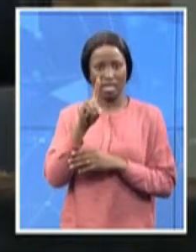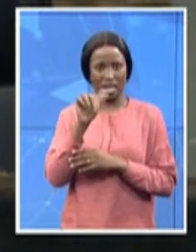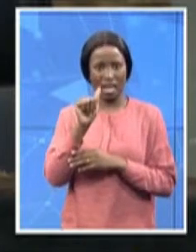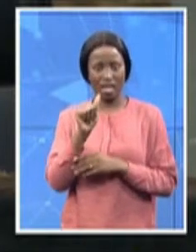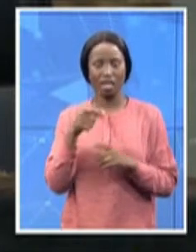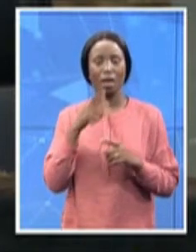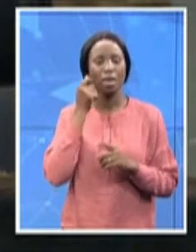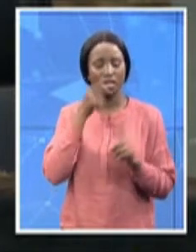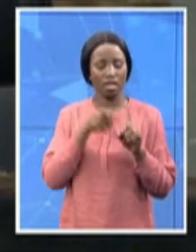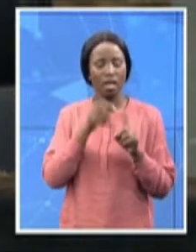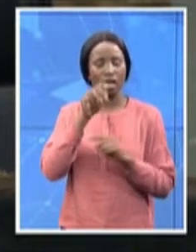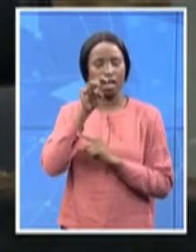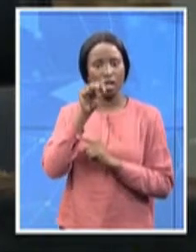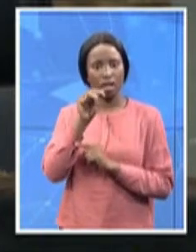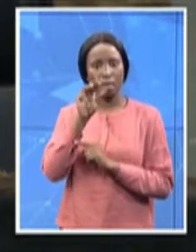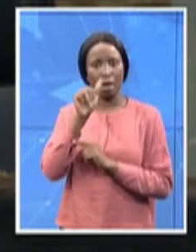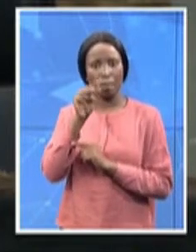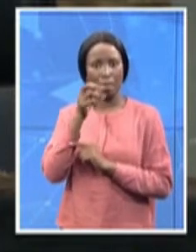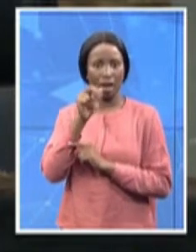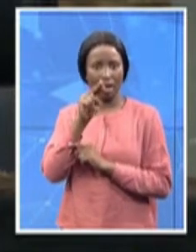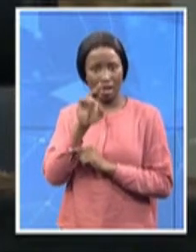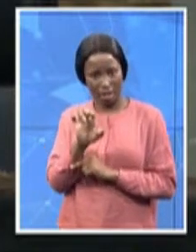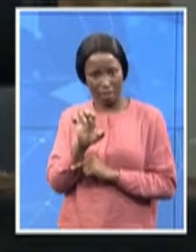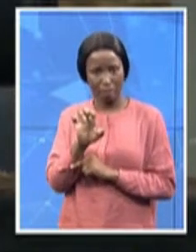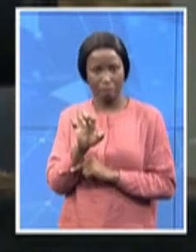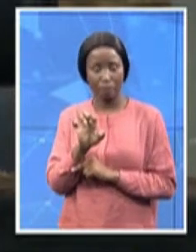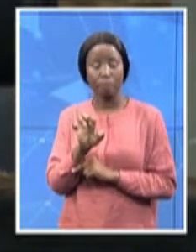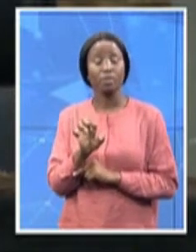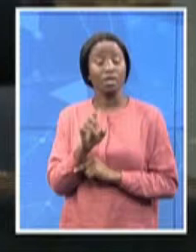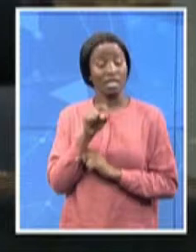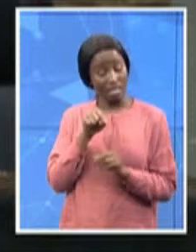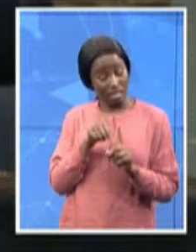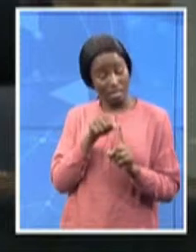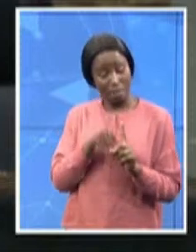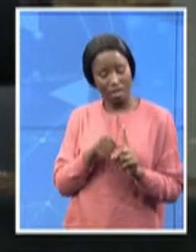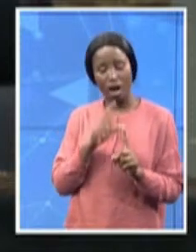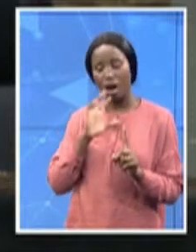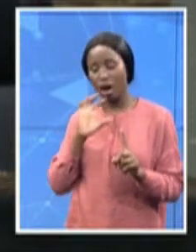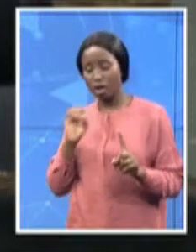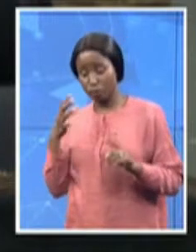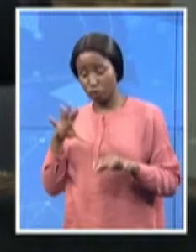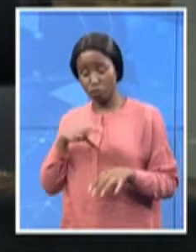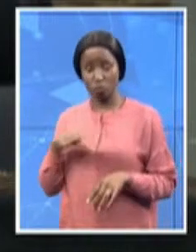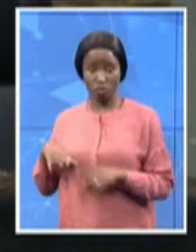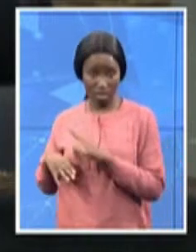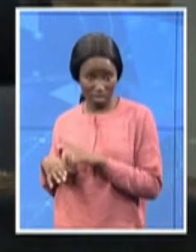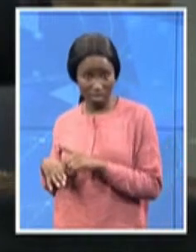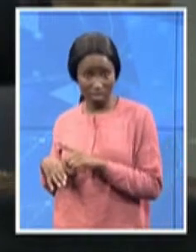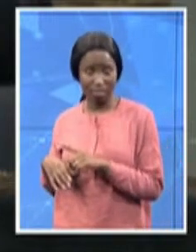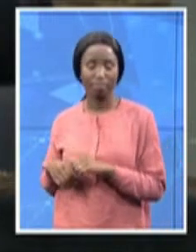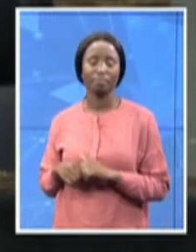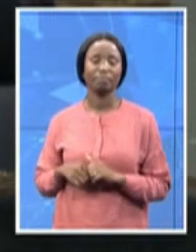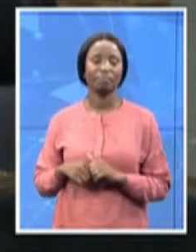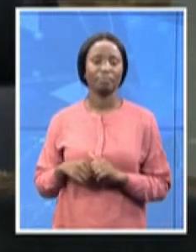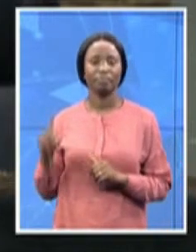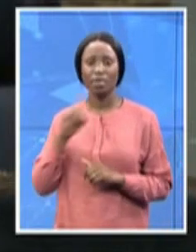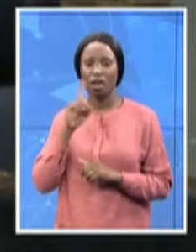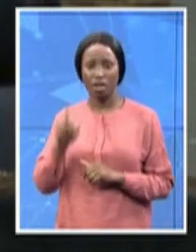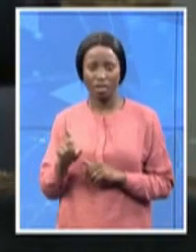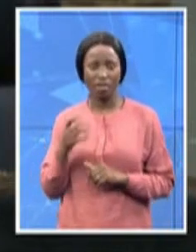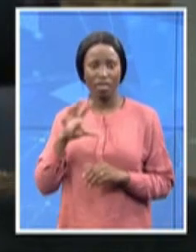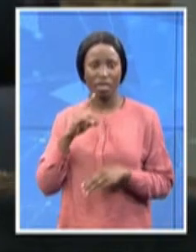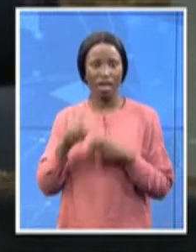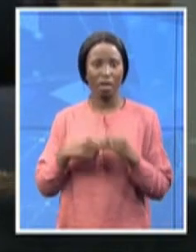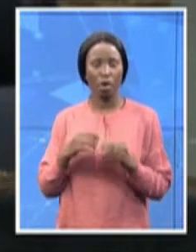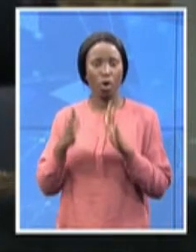to the President. This question suggested the leader of the official opposition had proof of payment